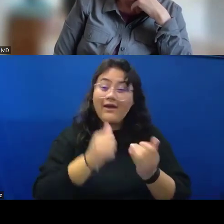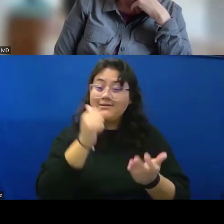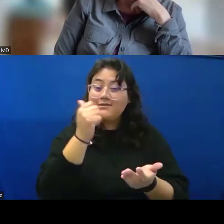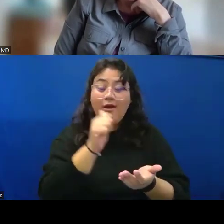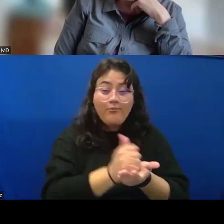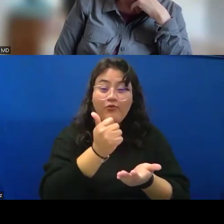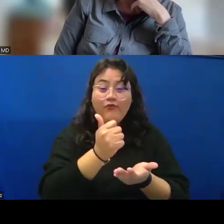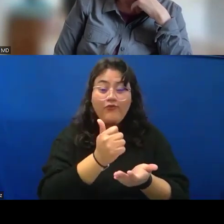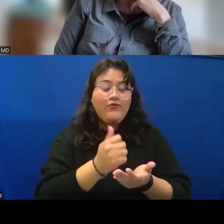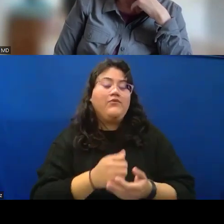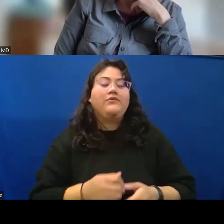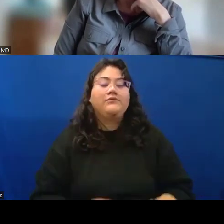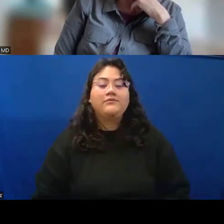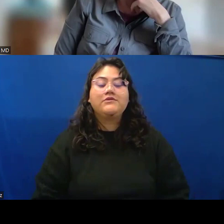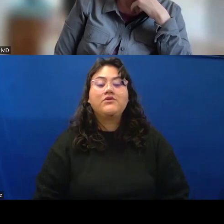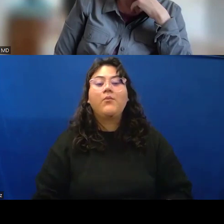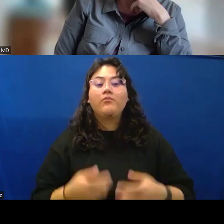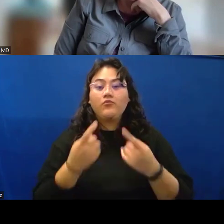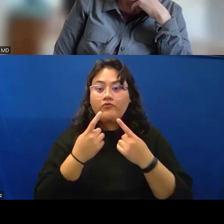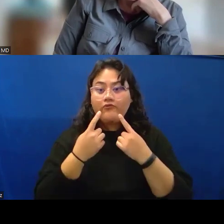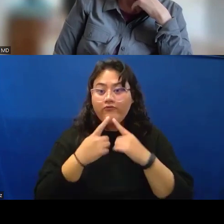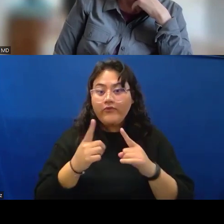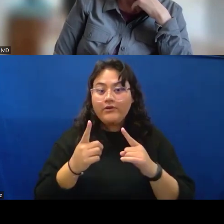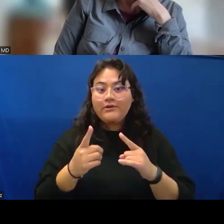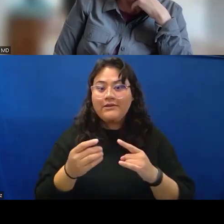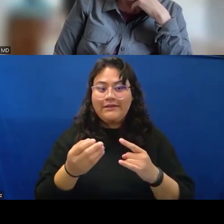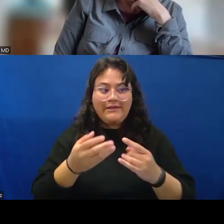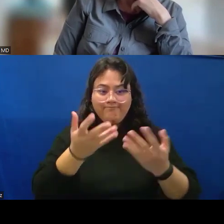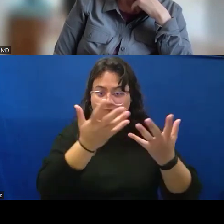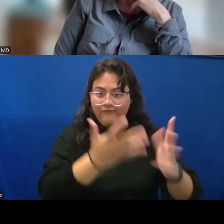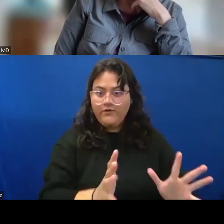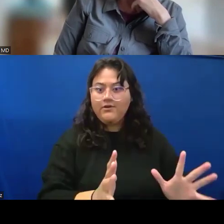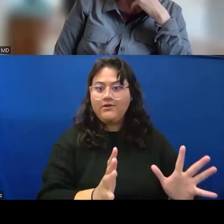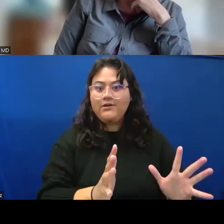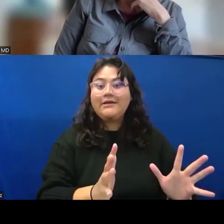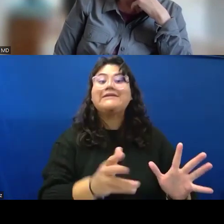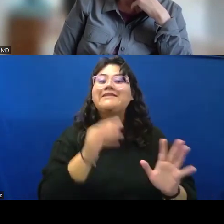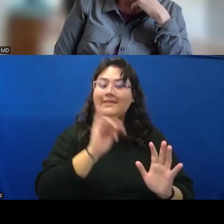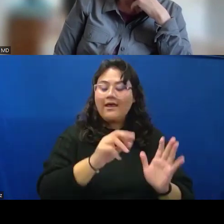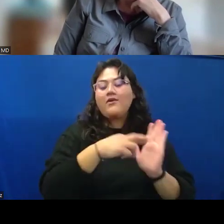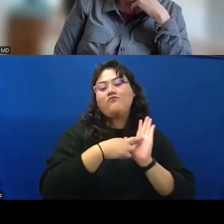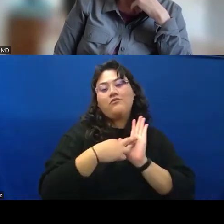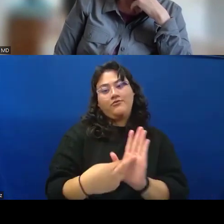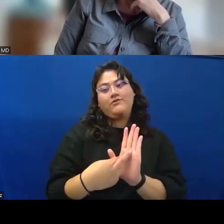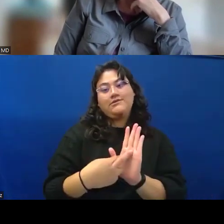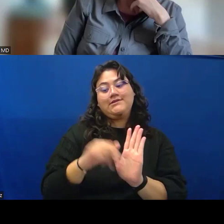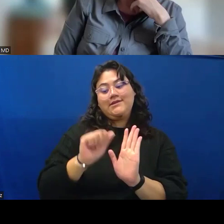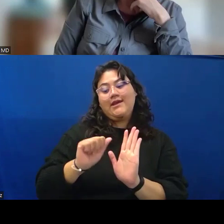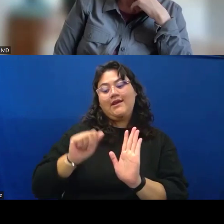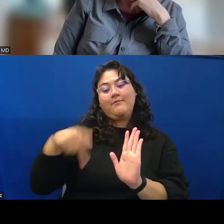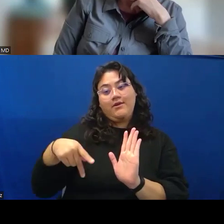is published in the AAP's journal Pediatrics, it represents the AAP and the AAP stands behind